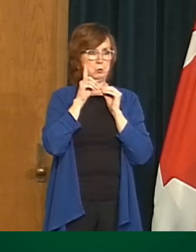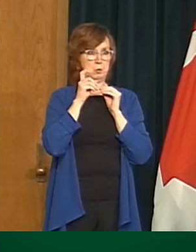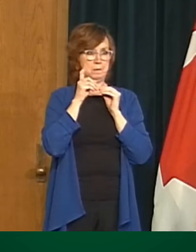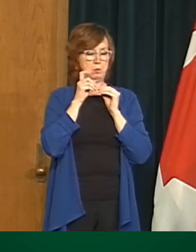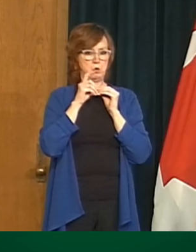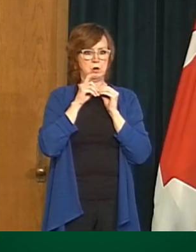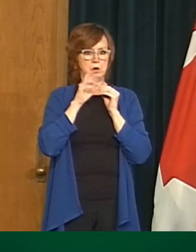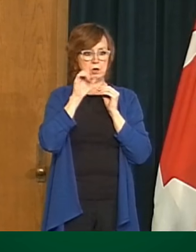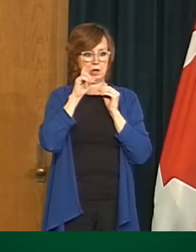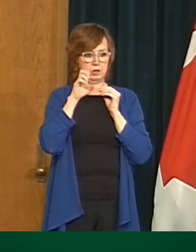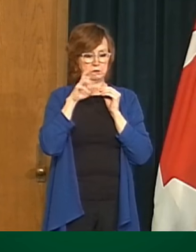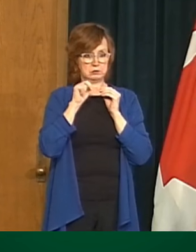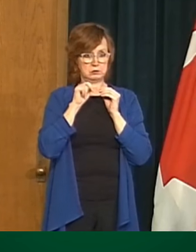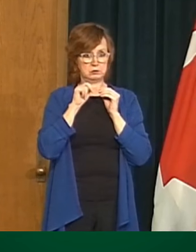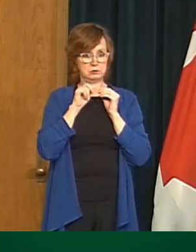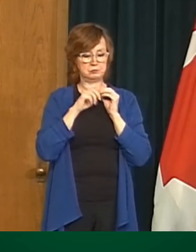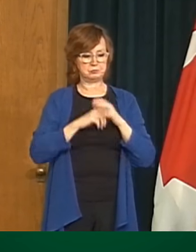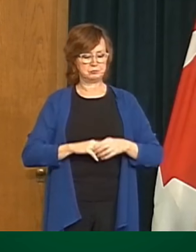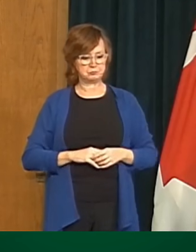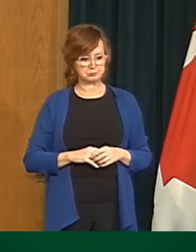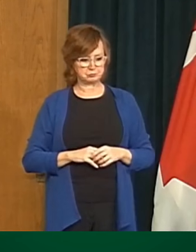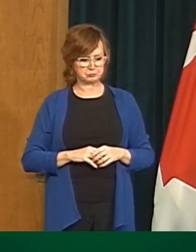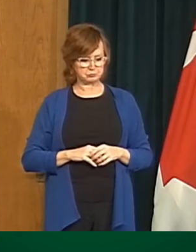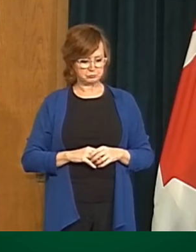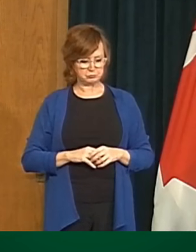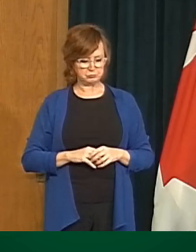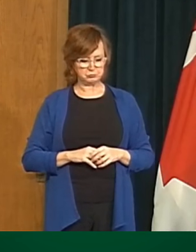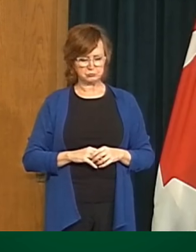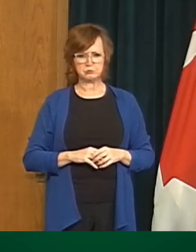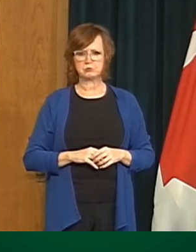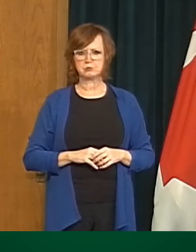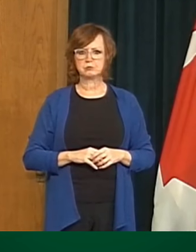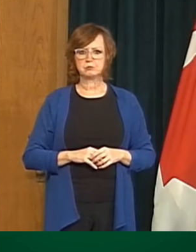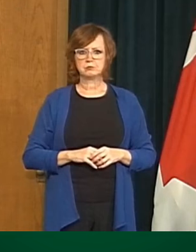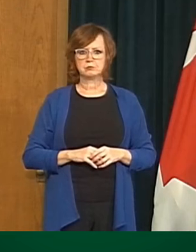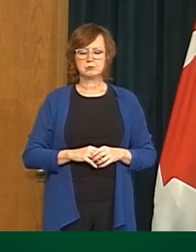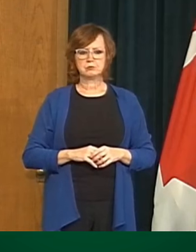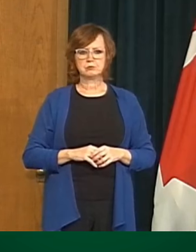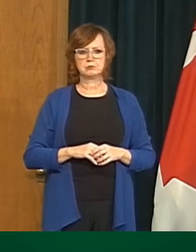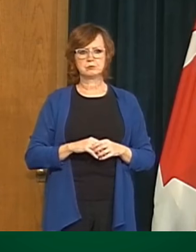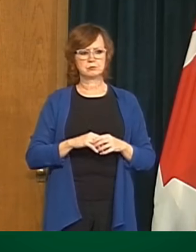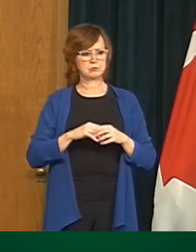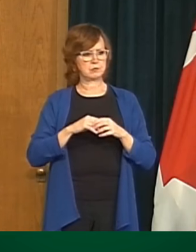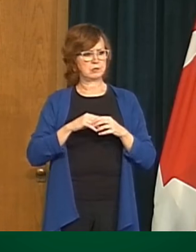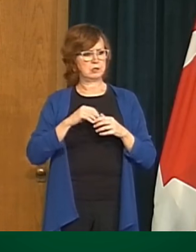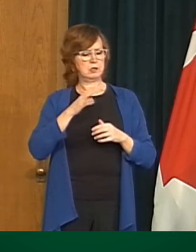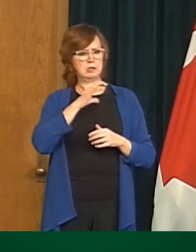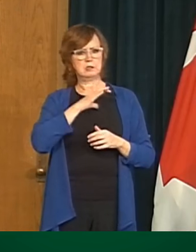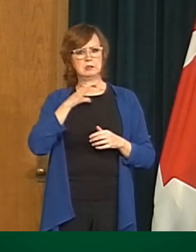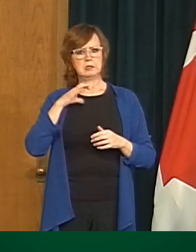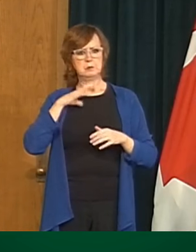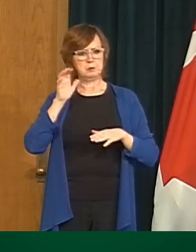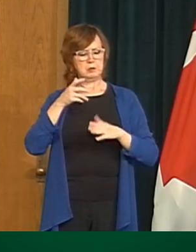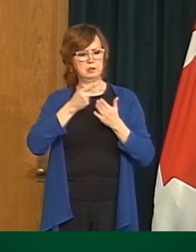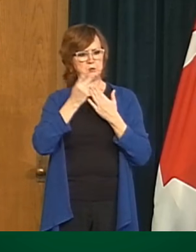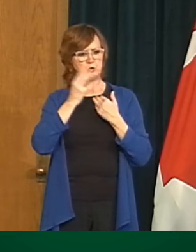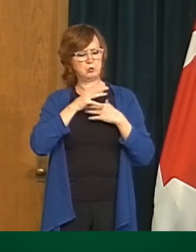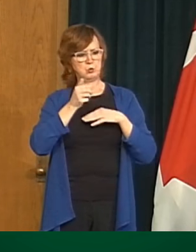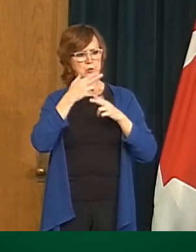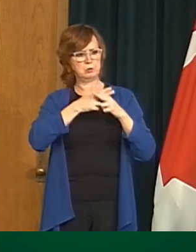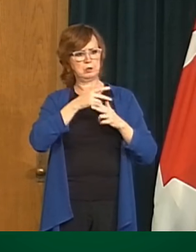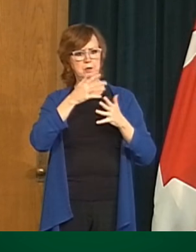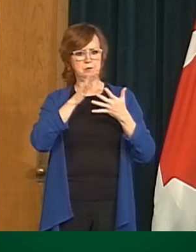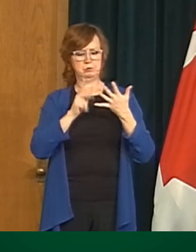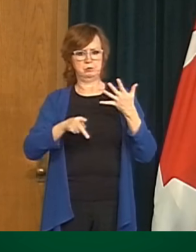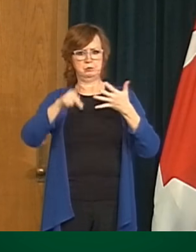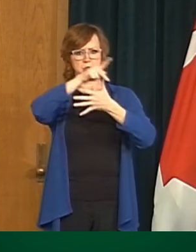as well, if I could. And I think Priority Saskatchewan has done a good job over the last number of years of working with our industries